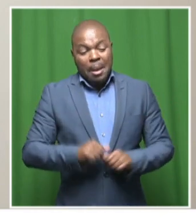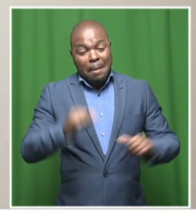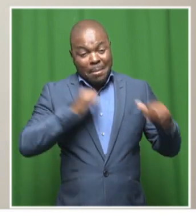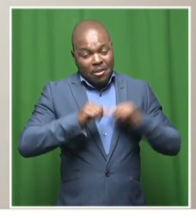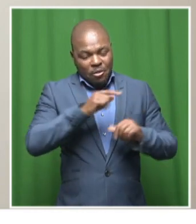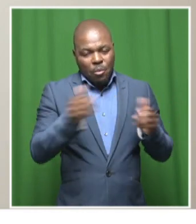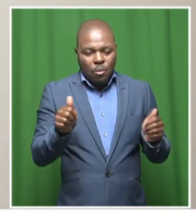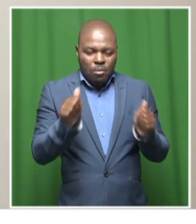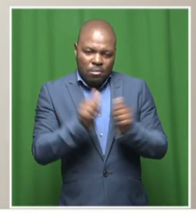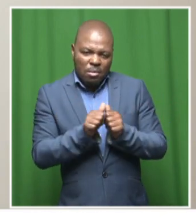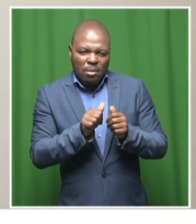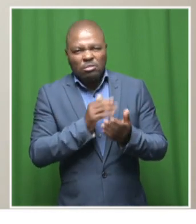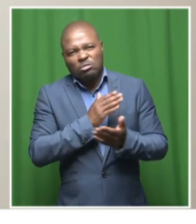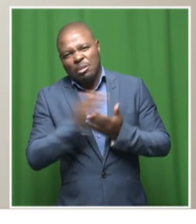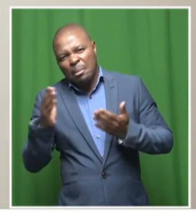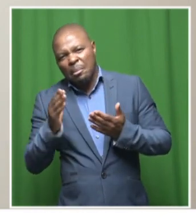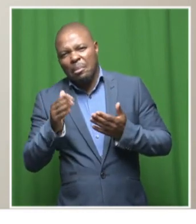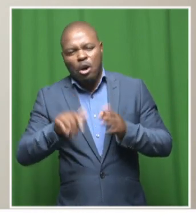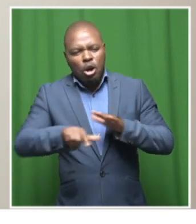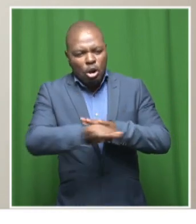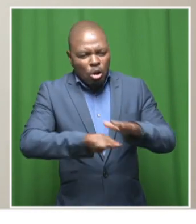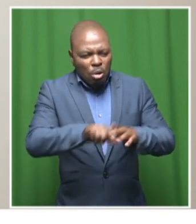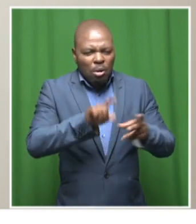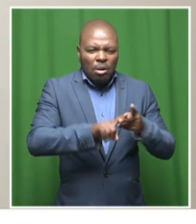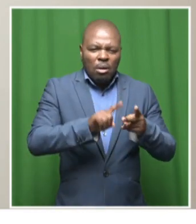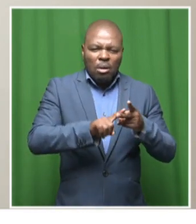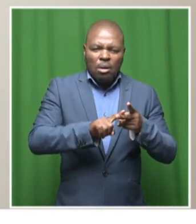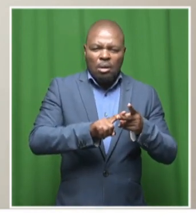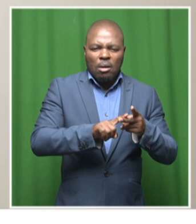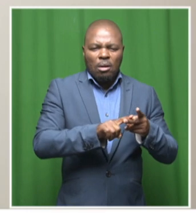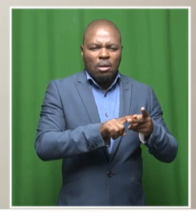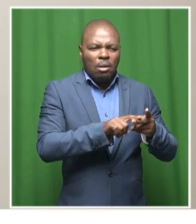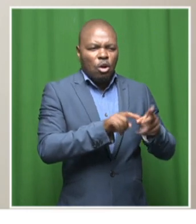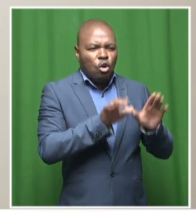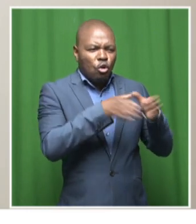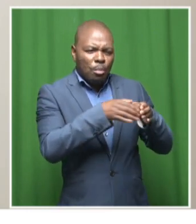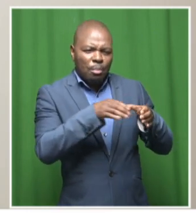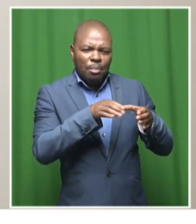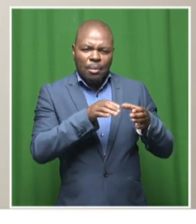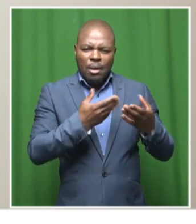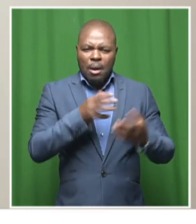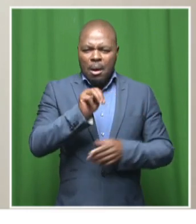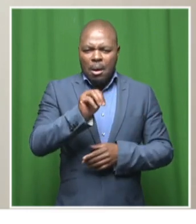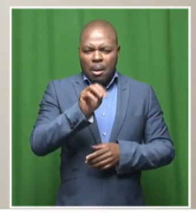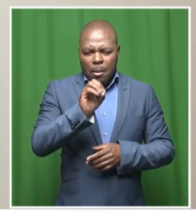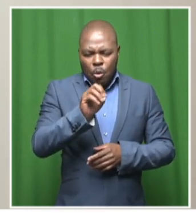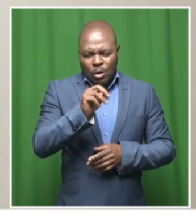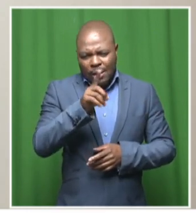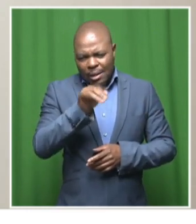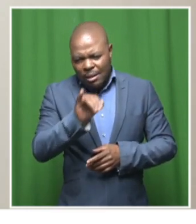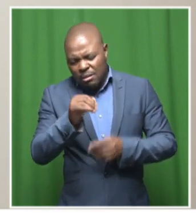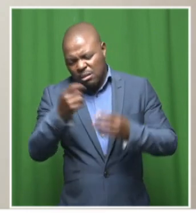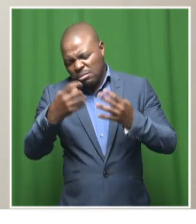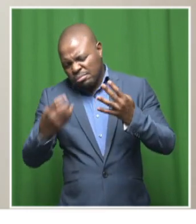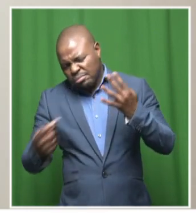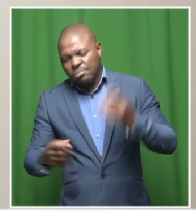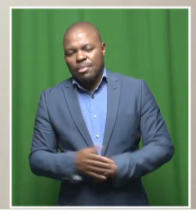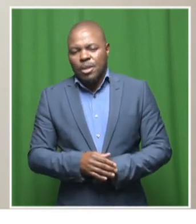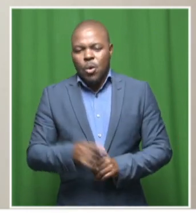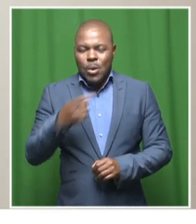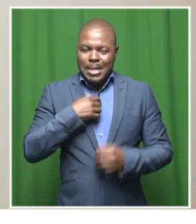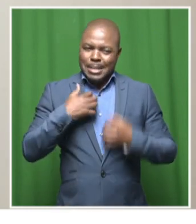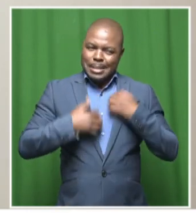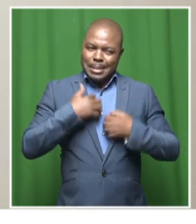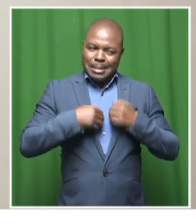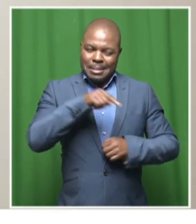a collaboration of some of the local acts like your Tutti Grooves, your Wanita Ngcobo, and so on. So we look forward to that.